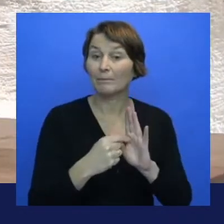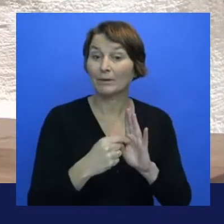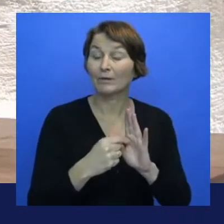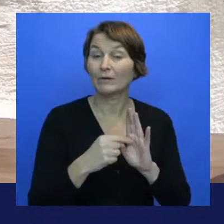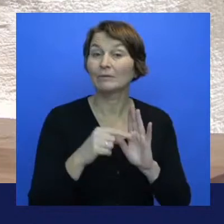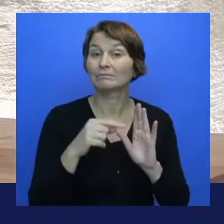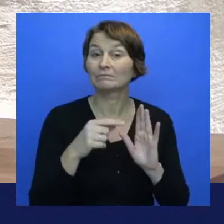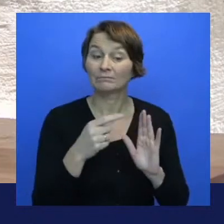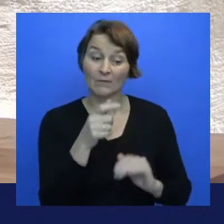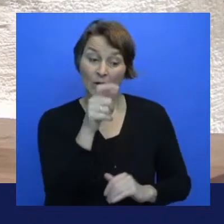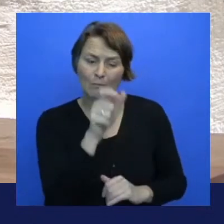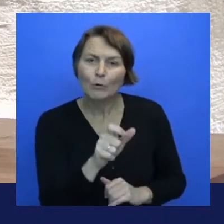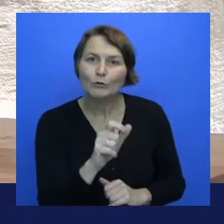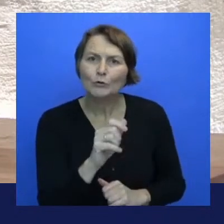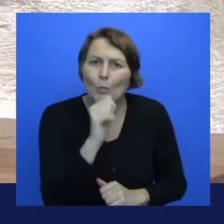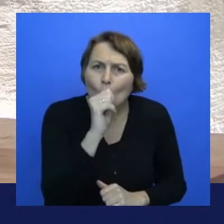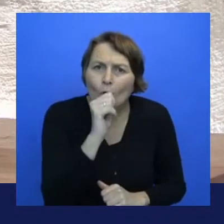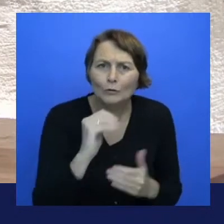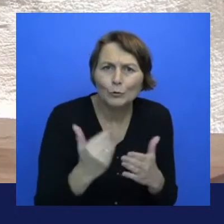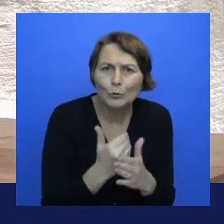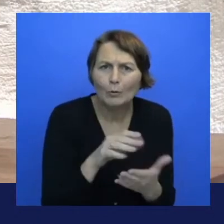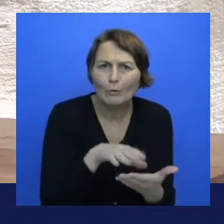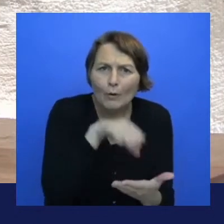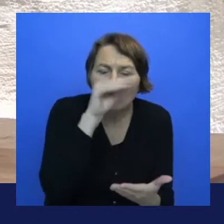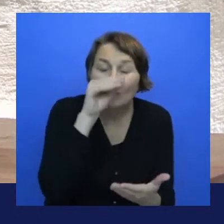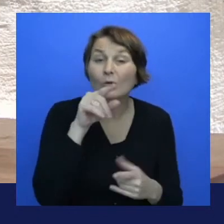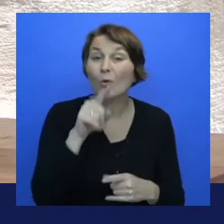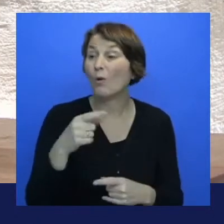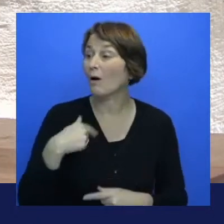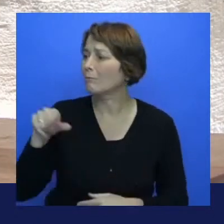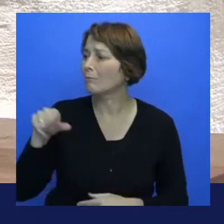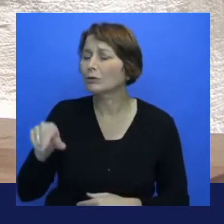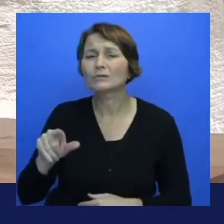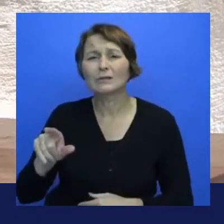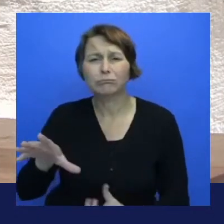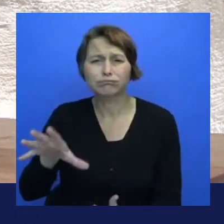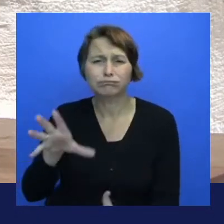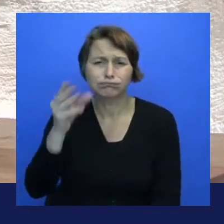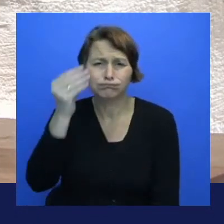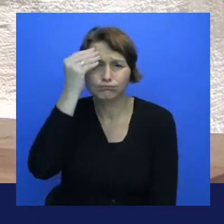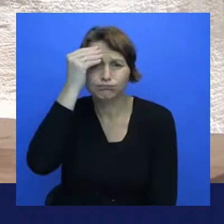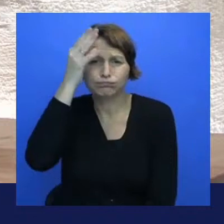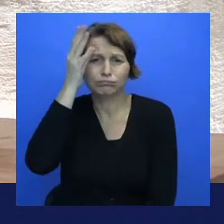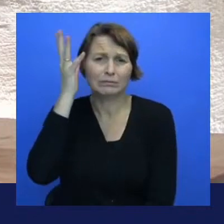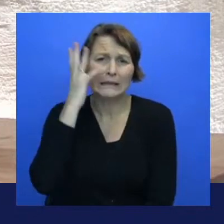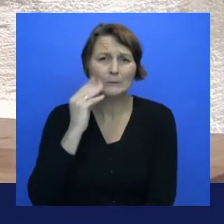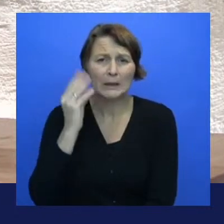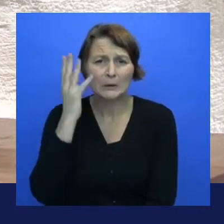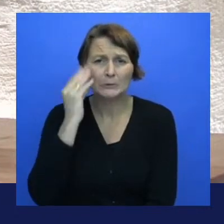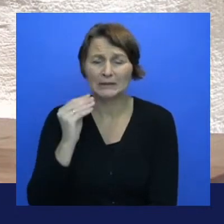automated machine learning, or someone who's experienced using the designer, or even a notebook. You can get started from there.